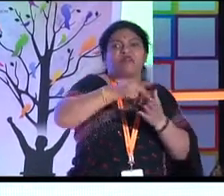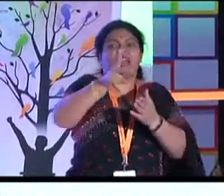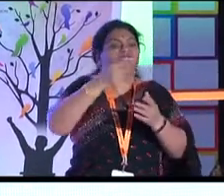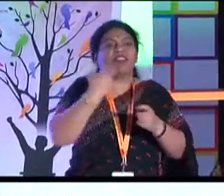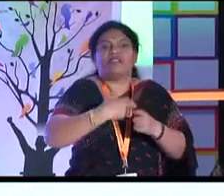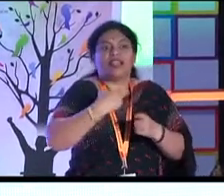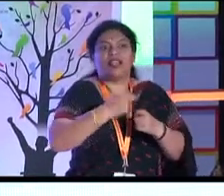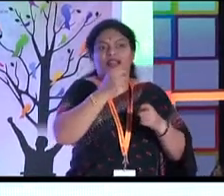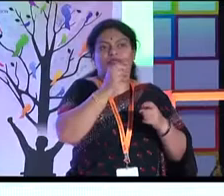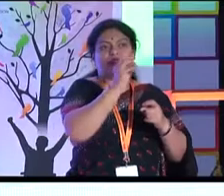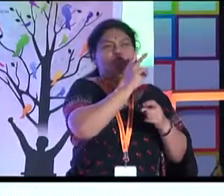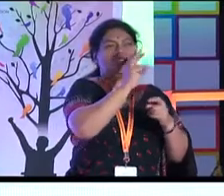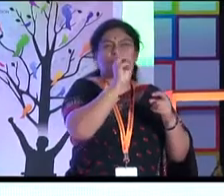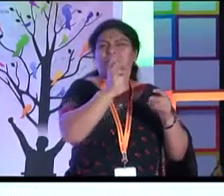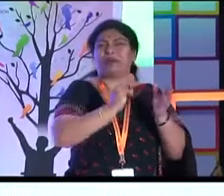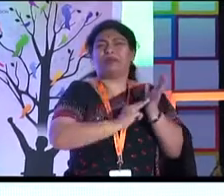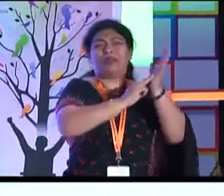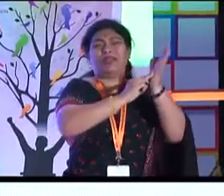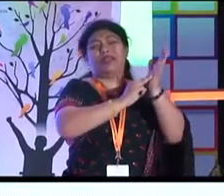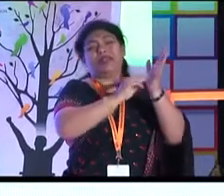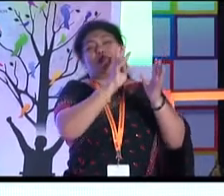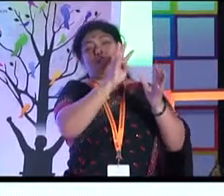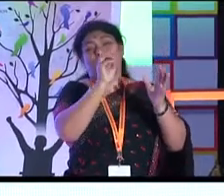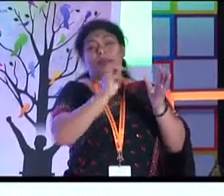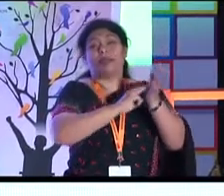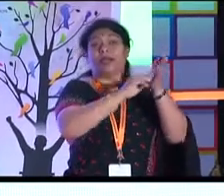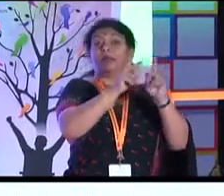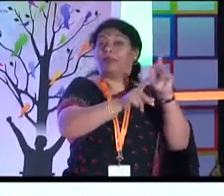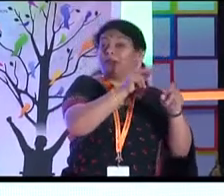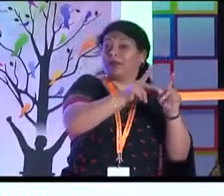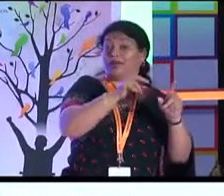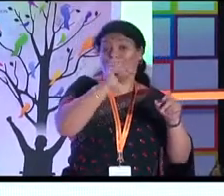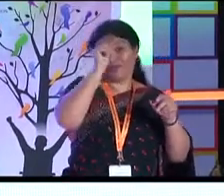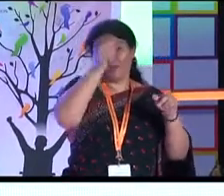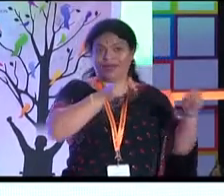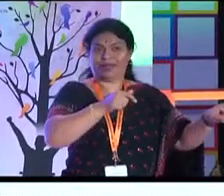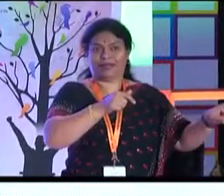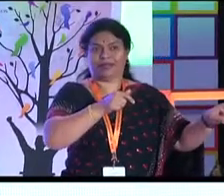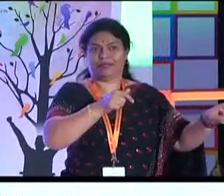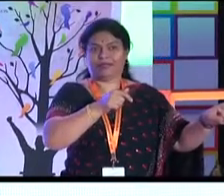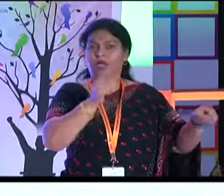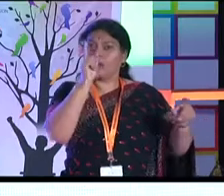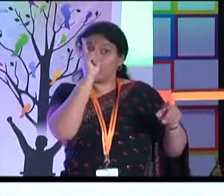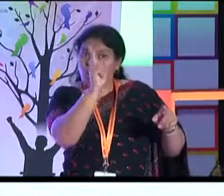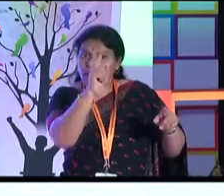for probably 300 million people or 400 million people. So we have to look at 10 paise, or maybe even 1